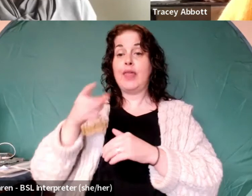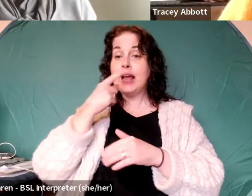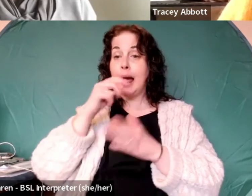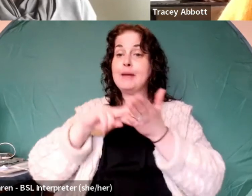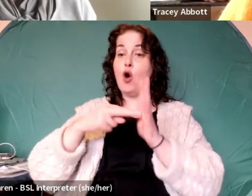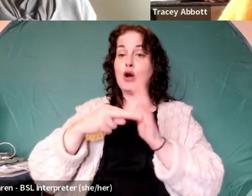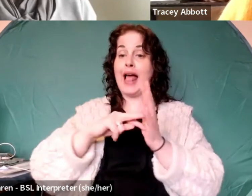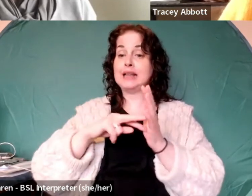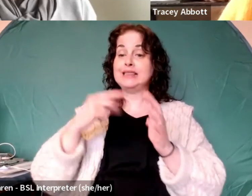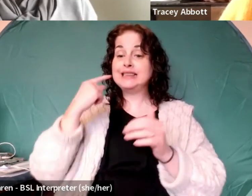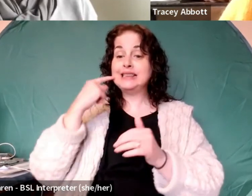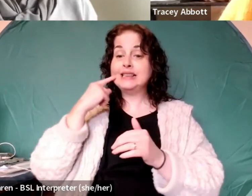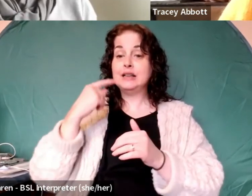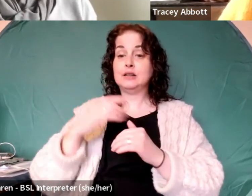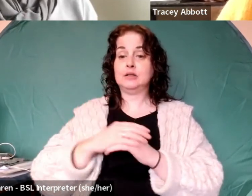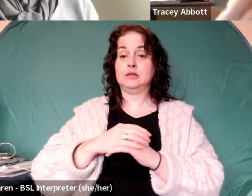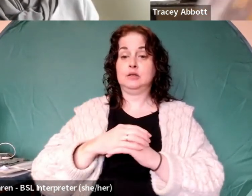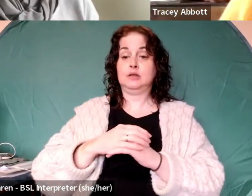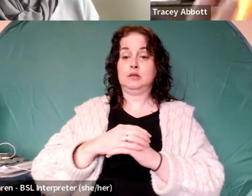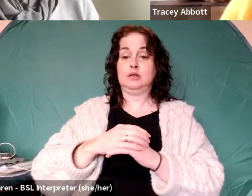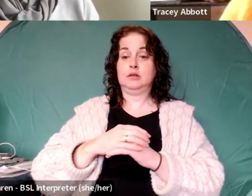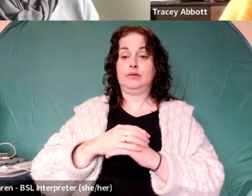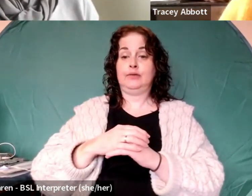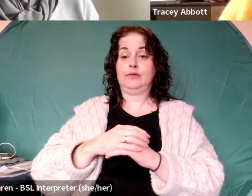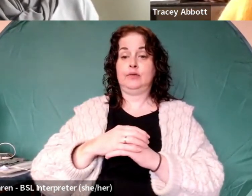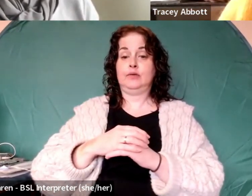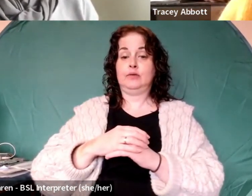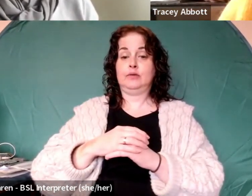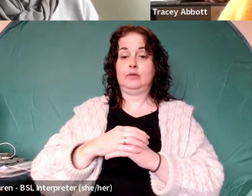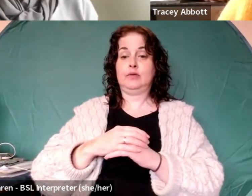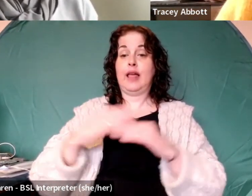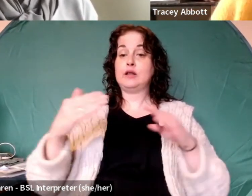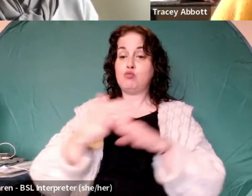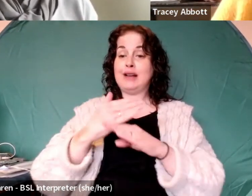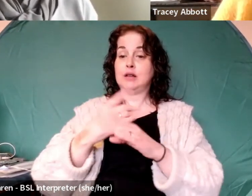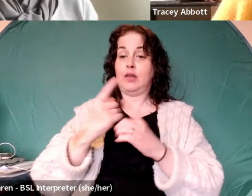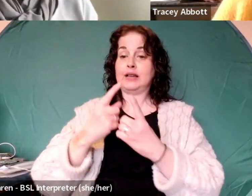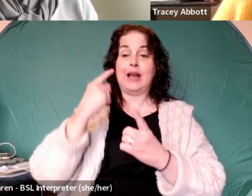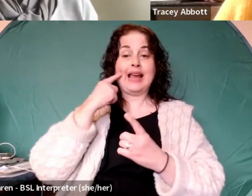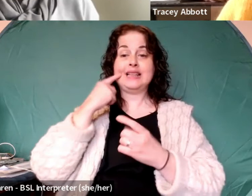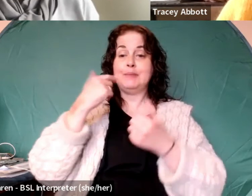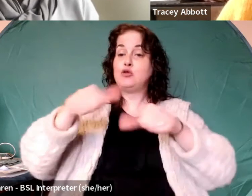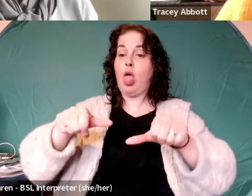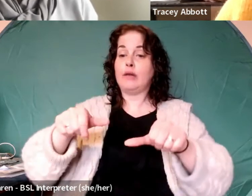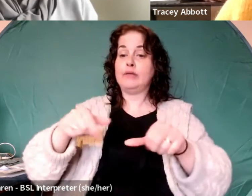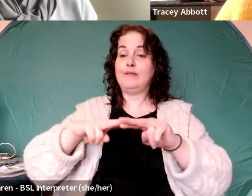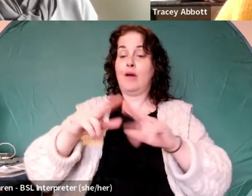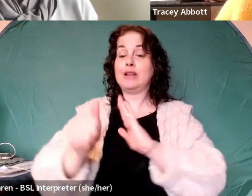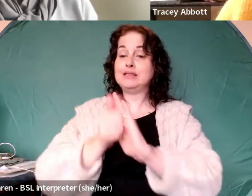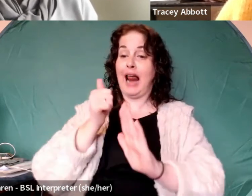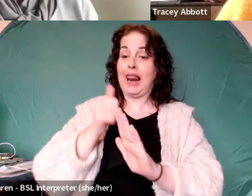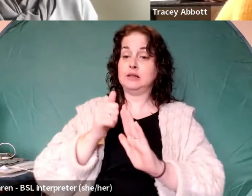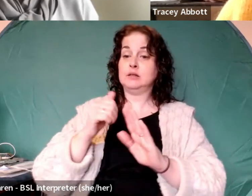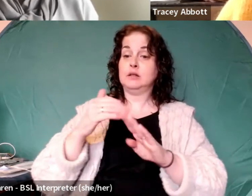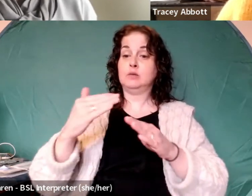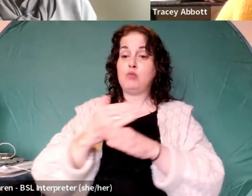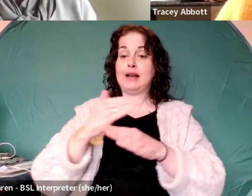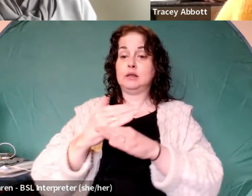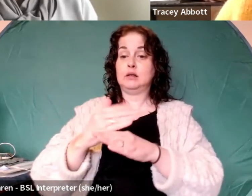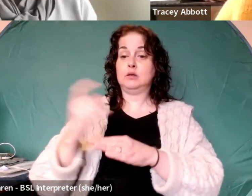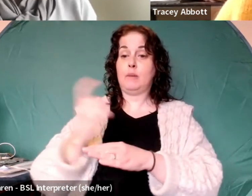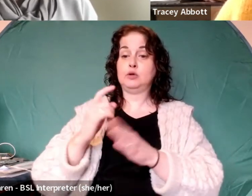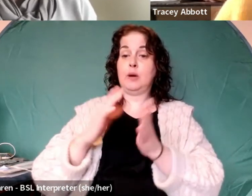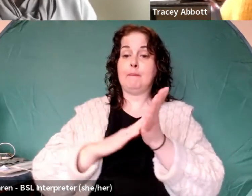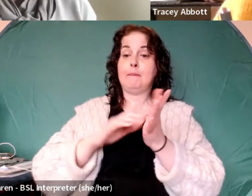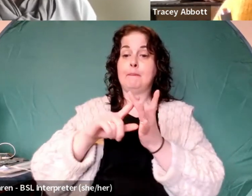Those are easy, aren't they easy? And those are practical issues that can easily be solved. If you've got the talent there, the practical bits, you just come to Microlink